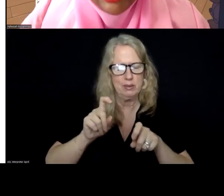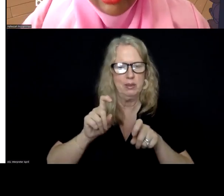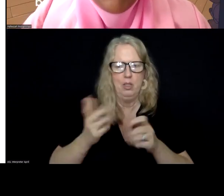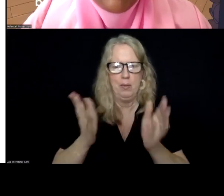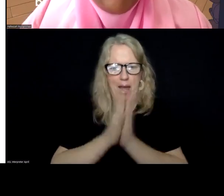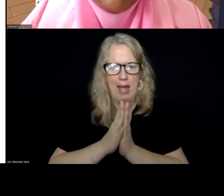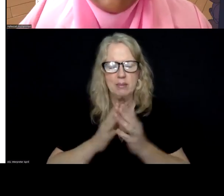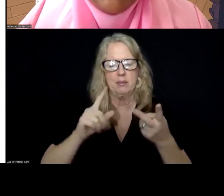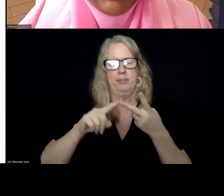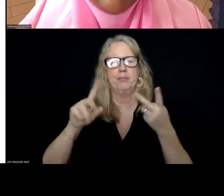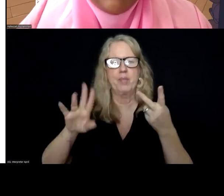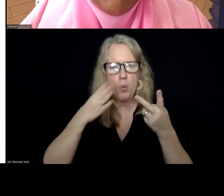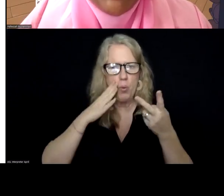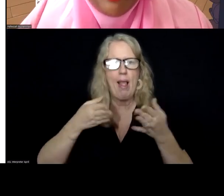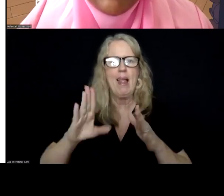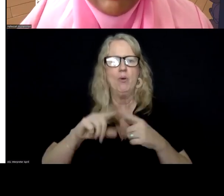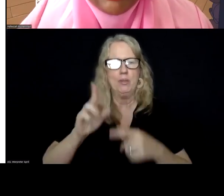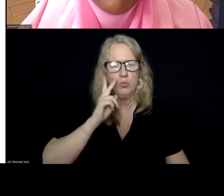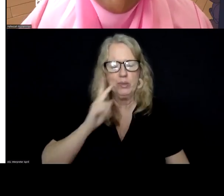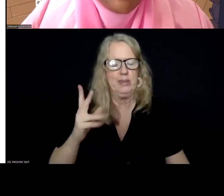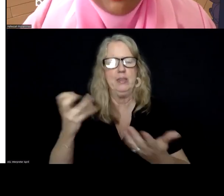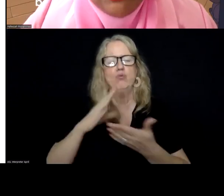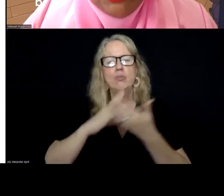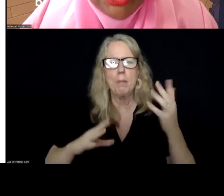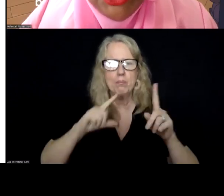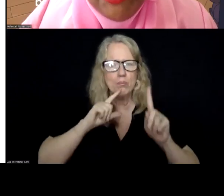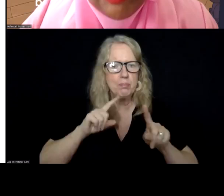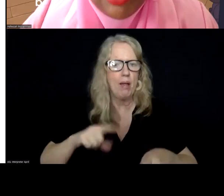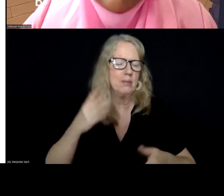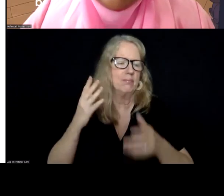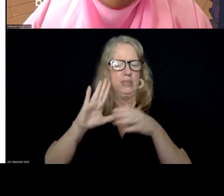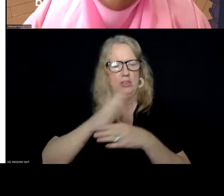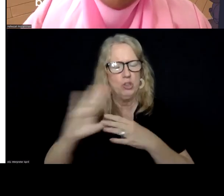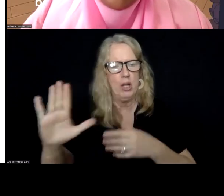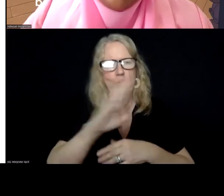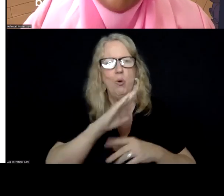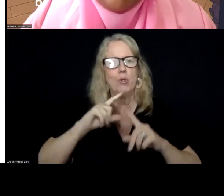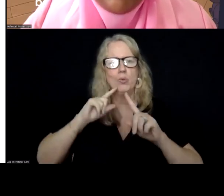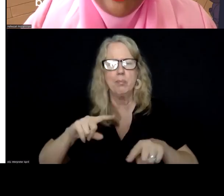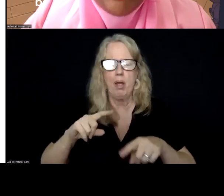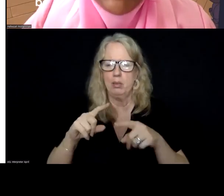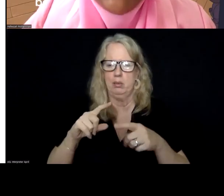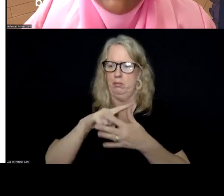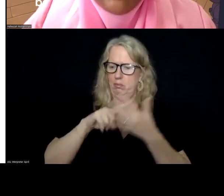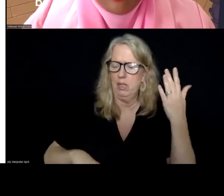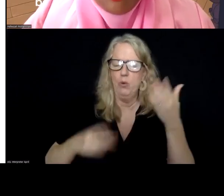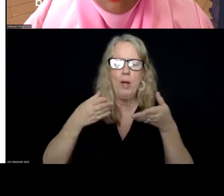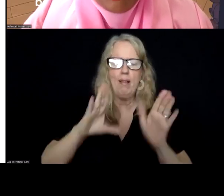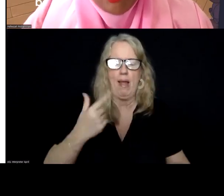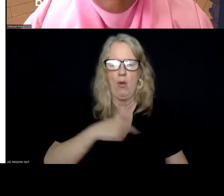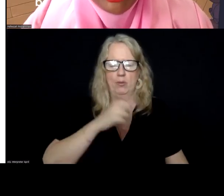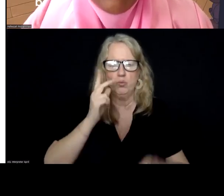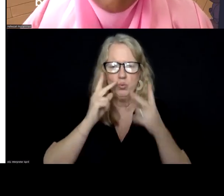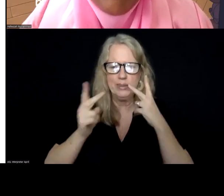And then second, it will allow us to see some of the responses, and some of you might be able to share your responses. What it does is allow us to see